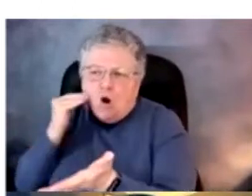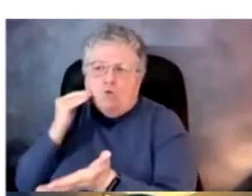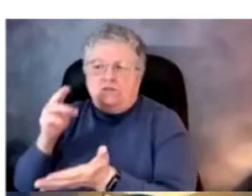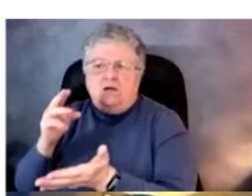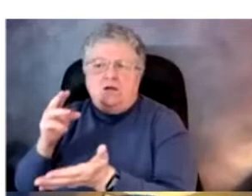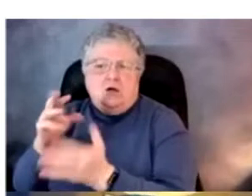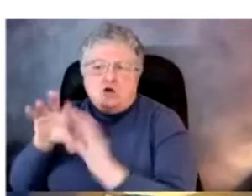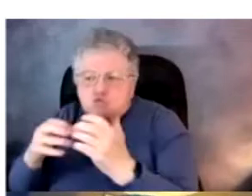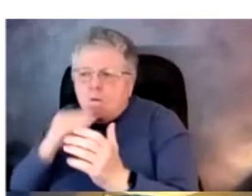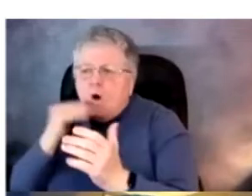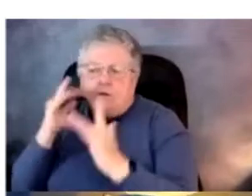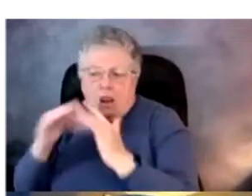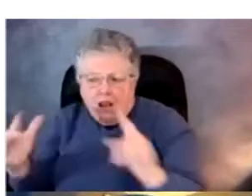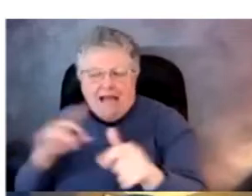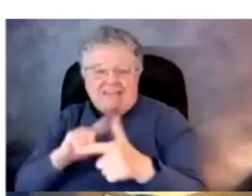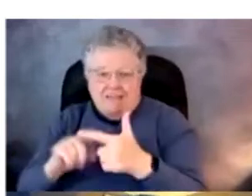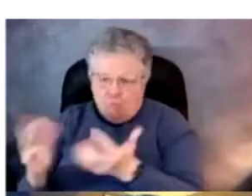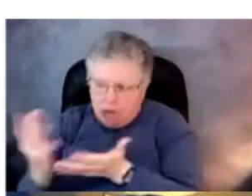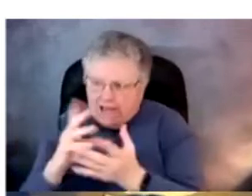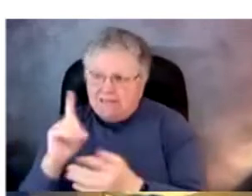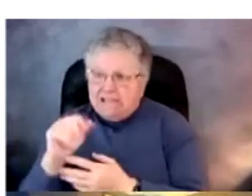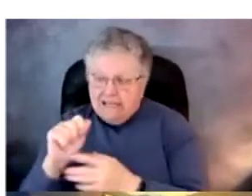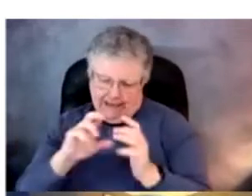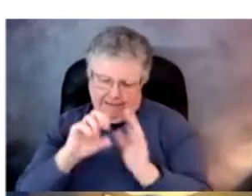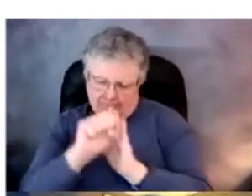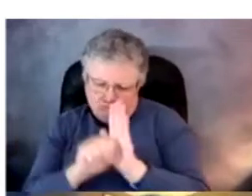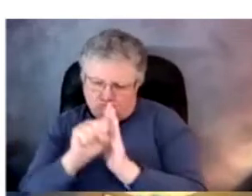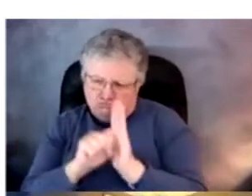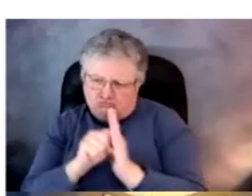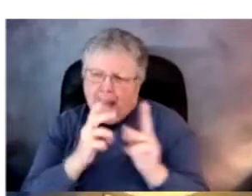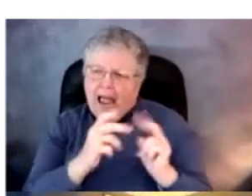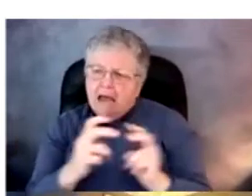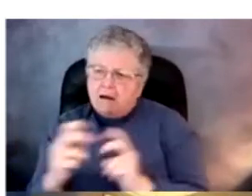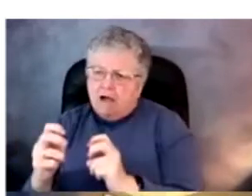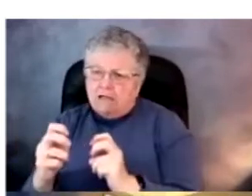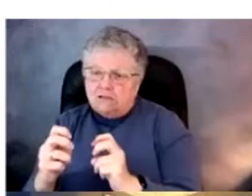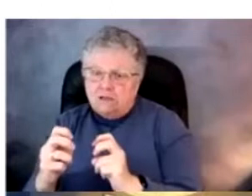some analyses and getting some information out. So